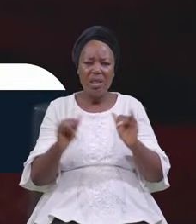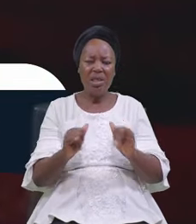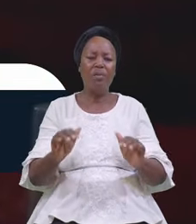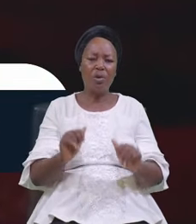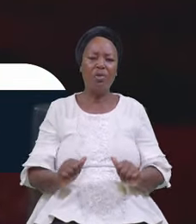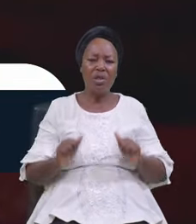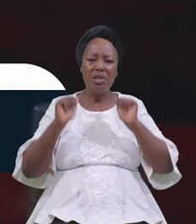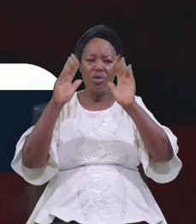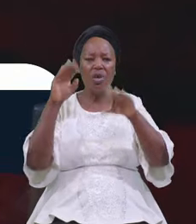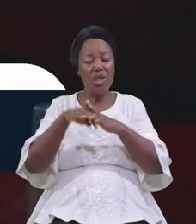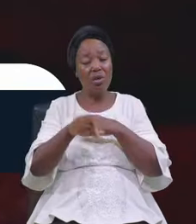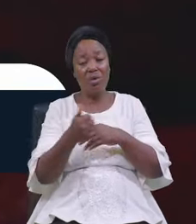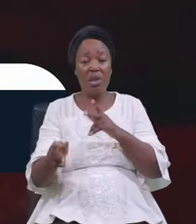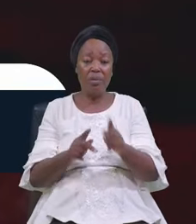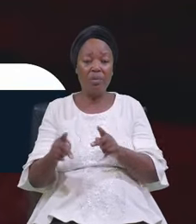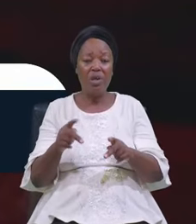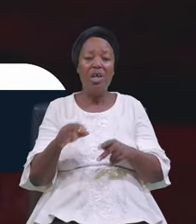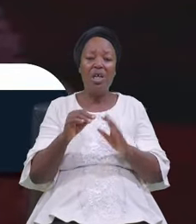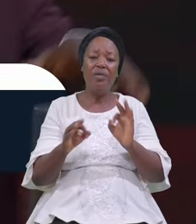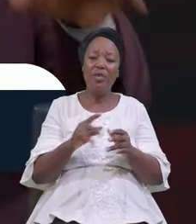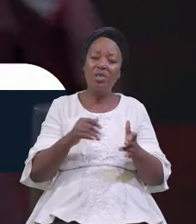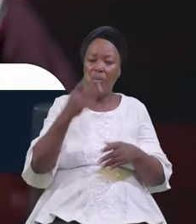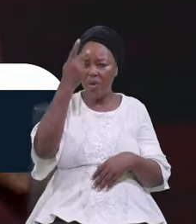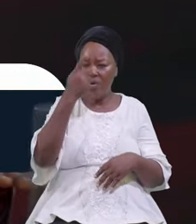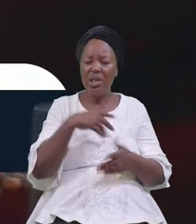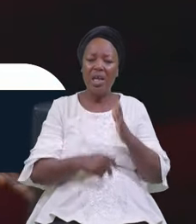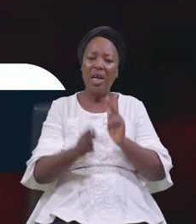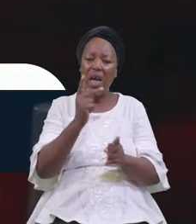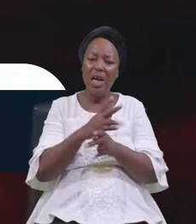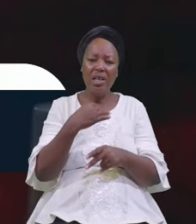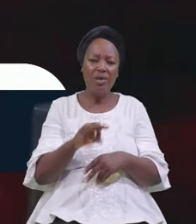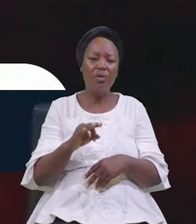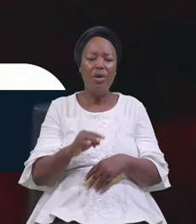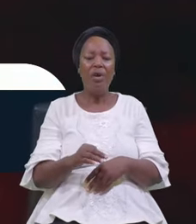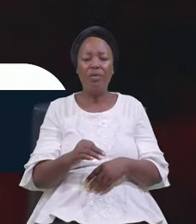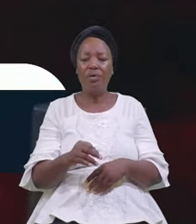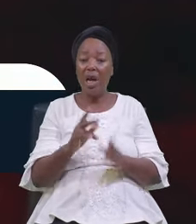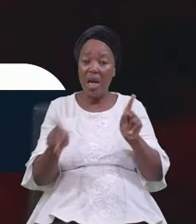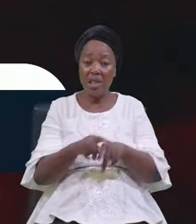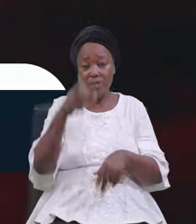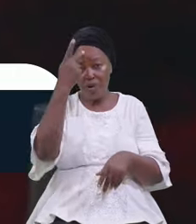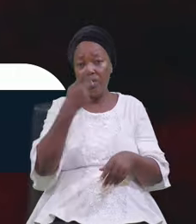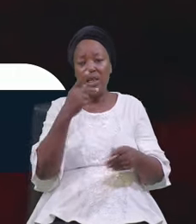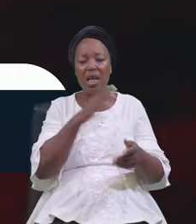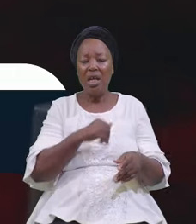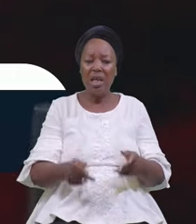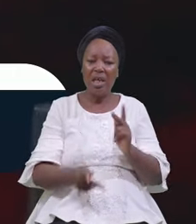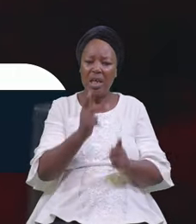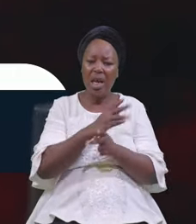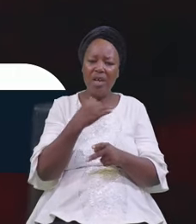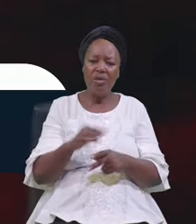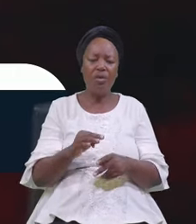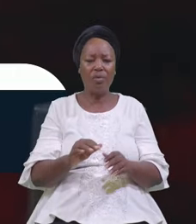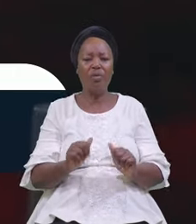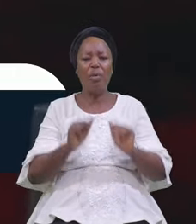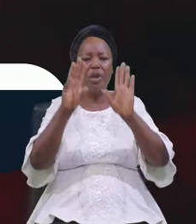other people. If you're a parent, a kind of commitment, consecration you make that generates the